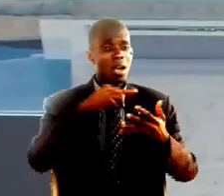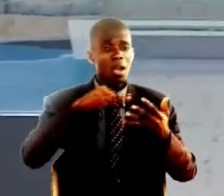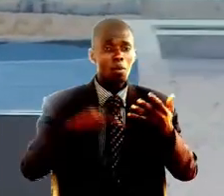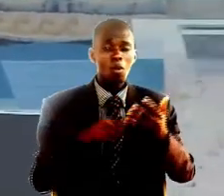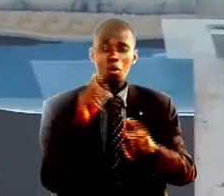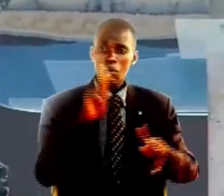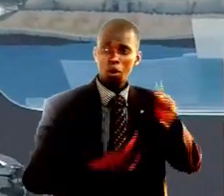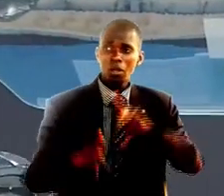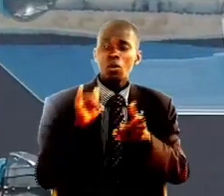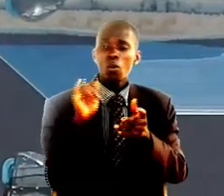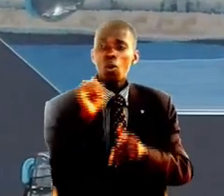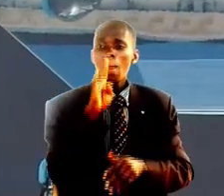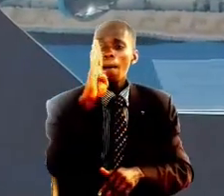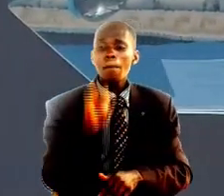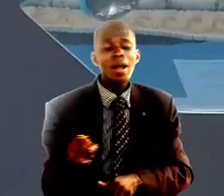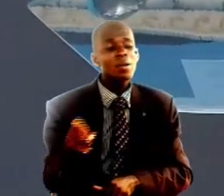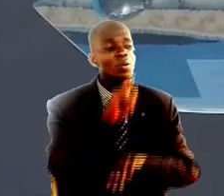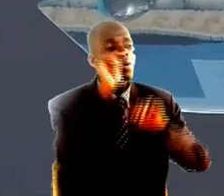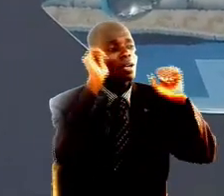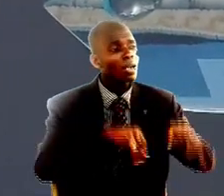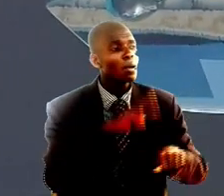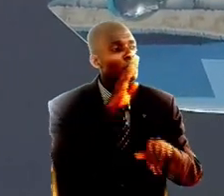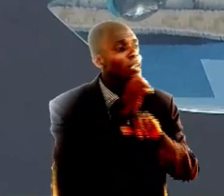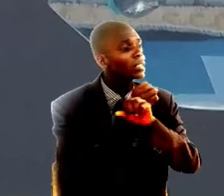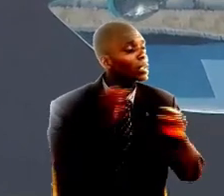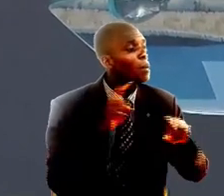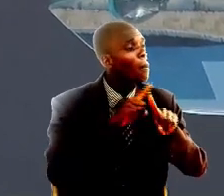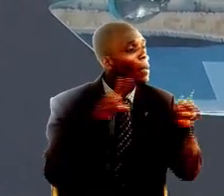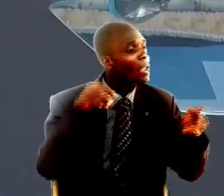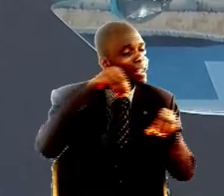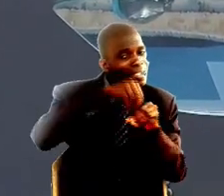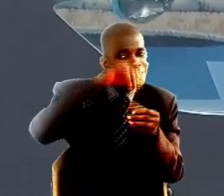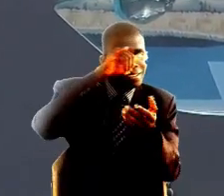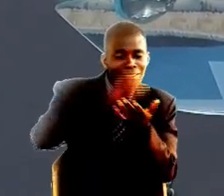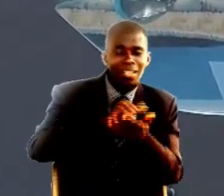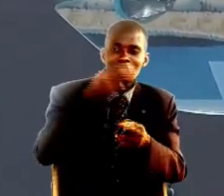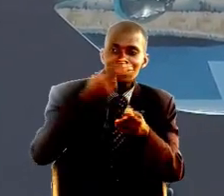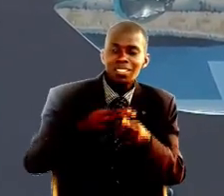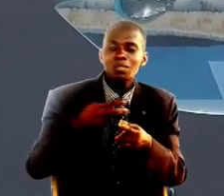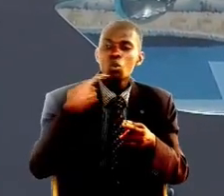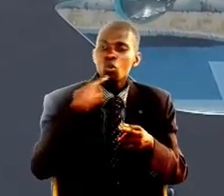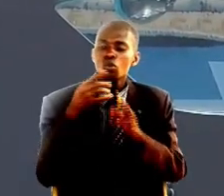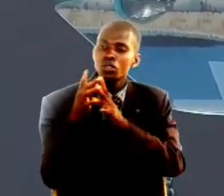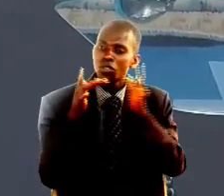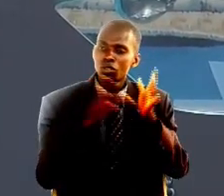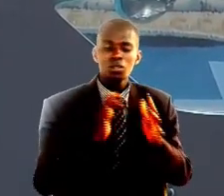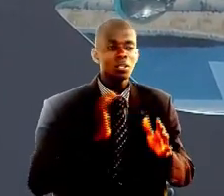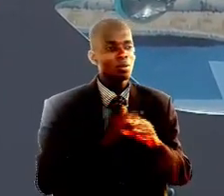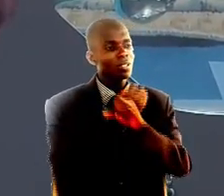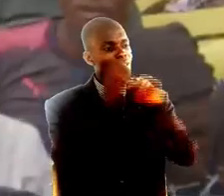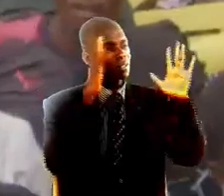can be saved. It is only this associate, the Savior, he will save